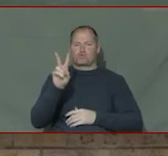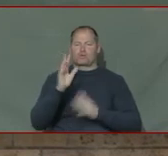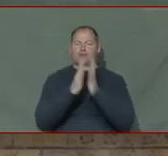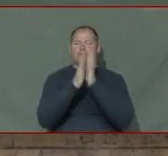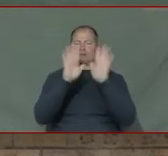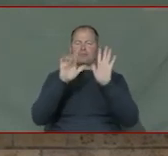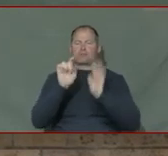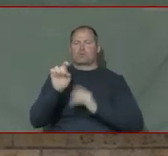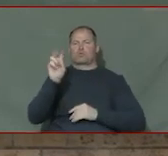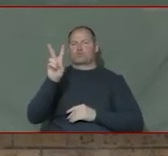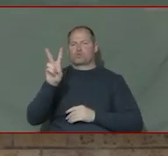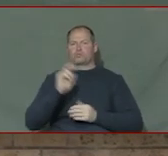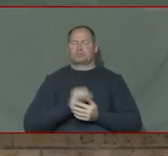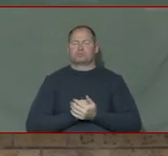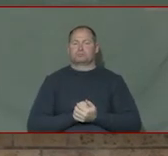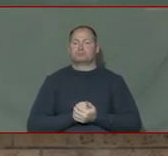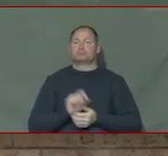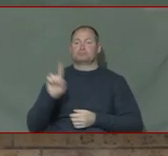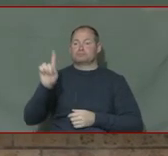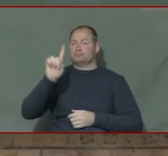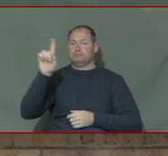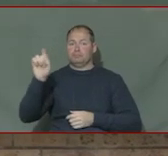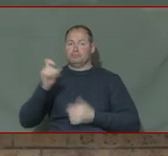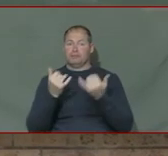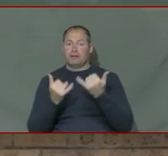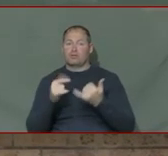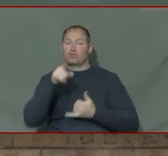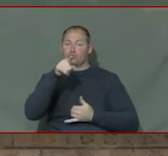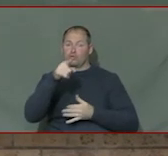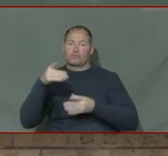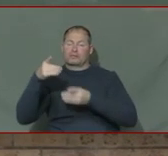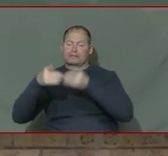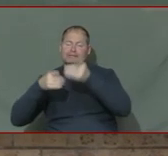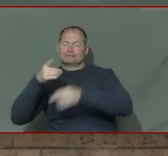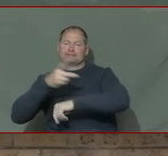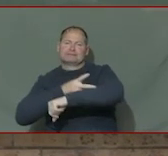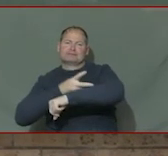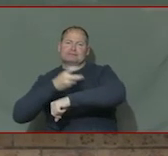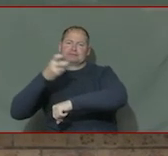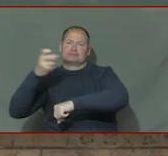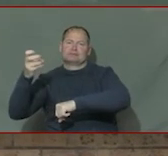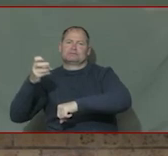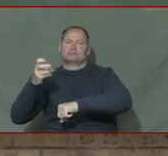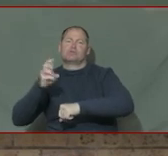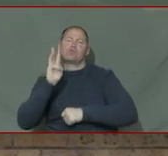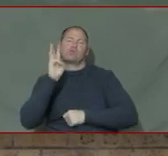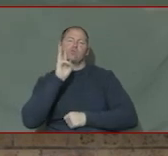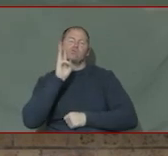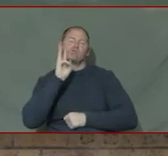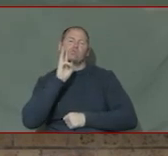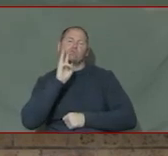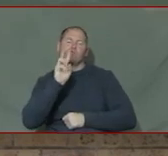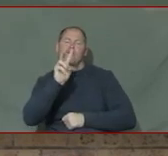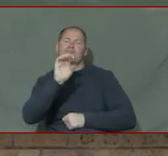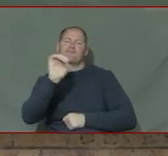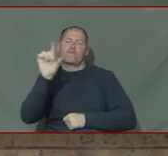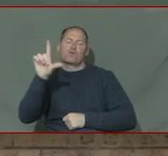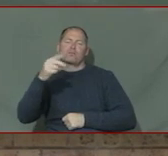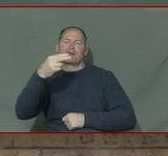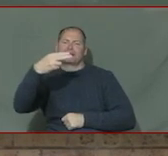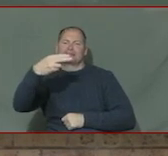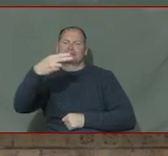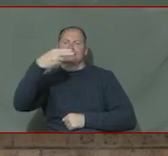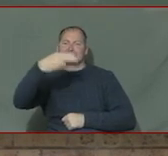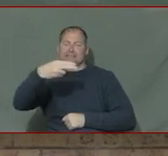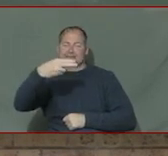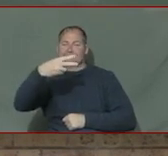right, they say, determine the derivative of the volume of water with respect to h, and h is equal to